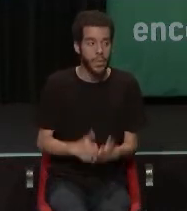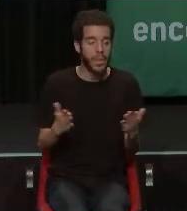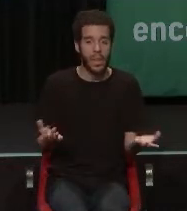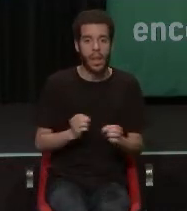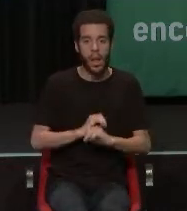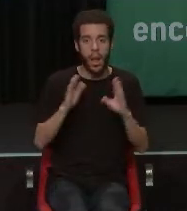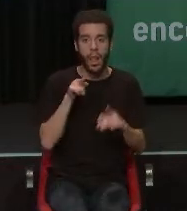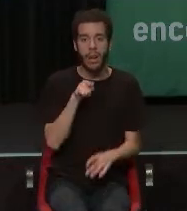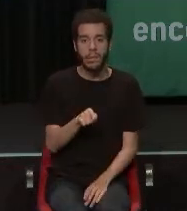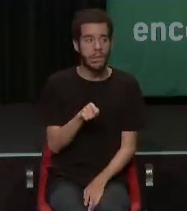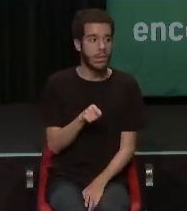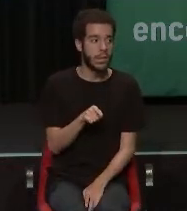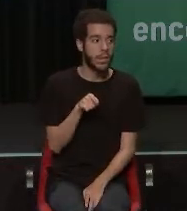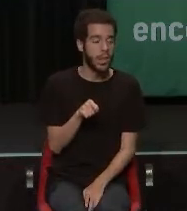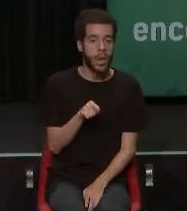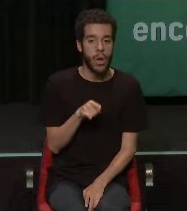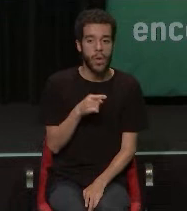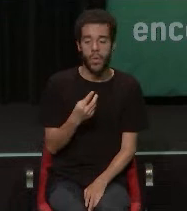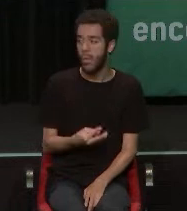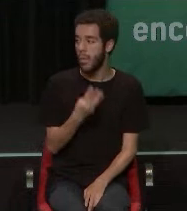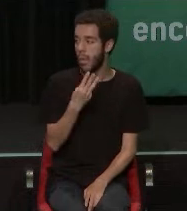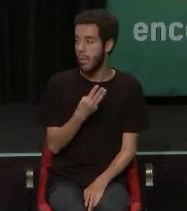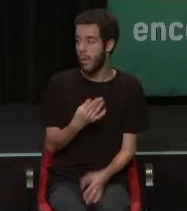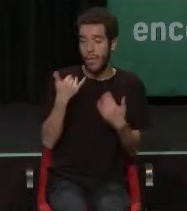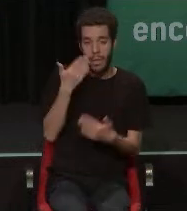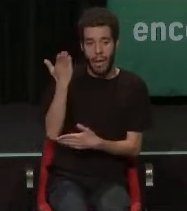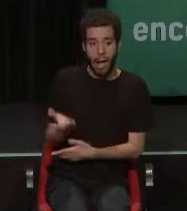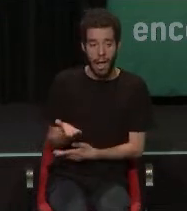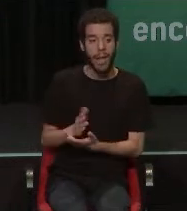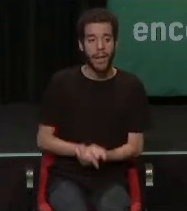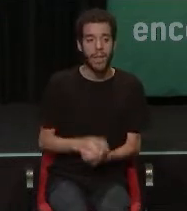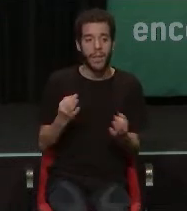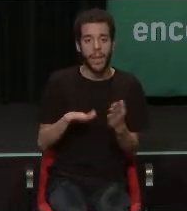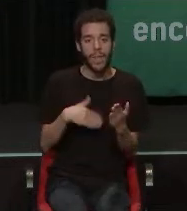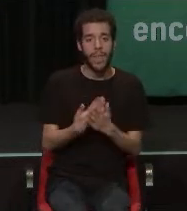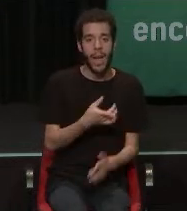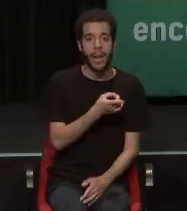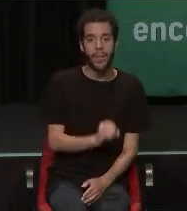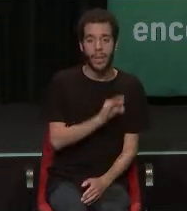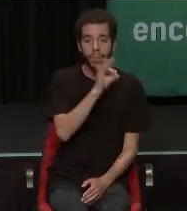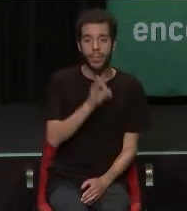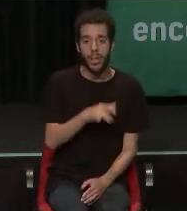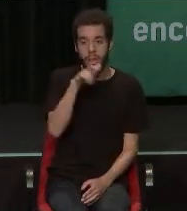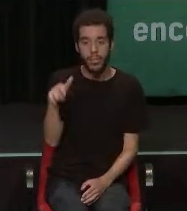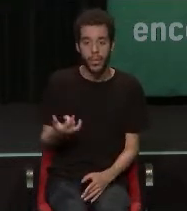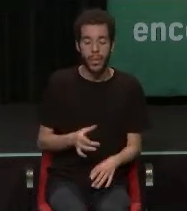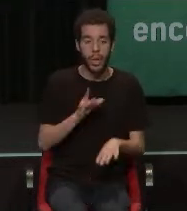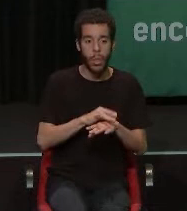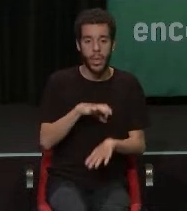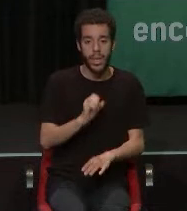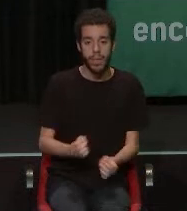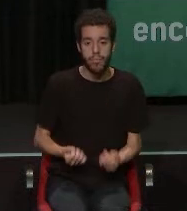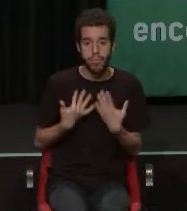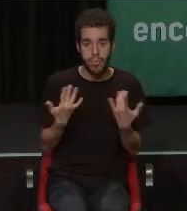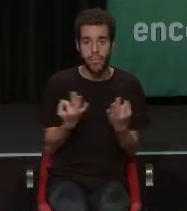Sustainable Development Goals, the WHO would like to screen 90% of patients with hepatitis B and C by the